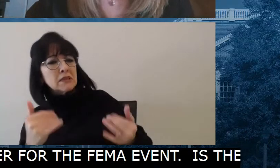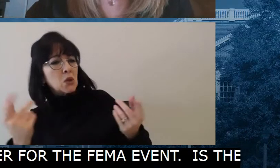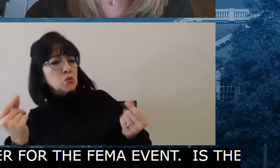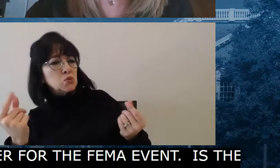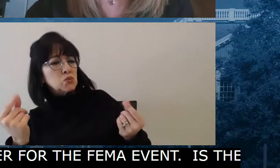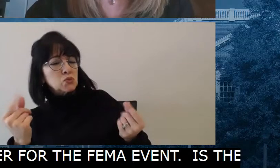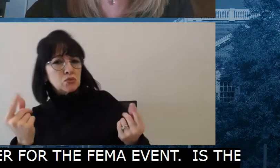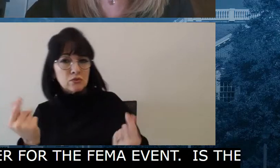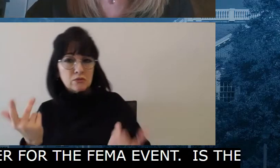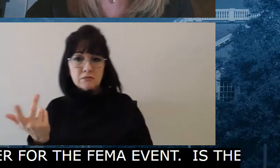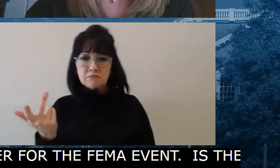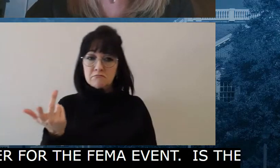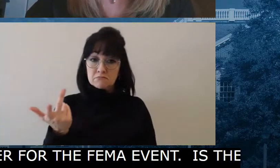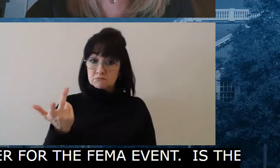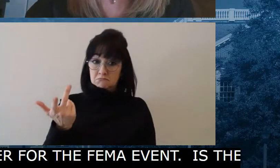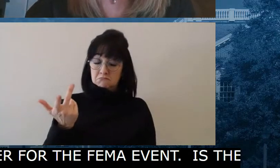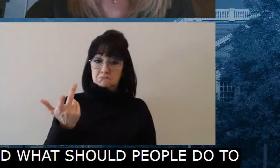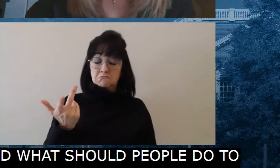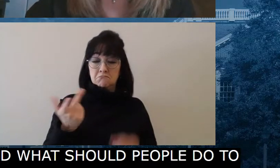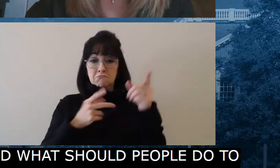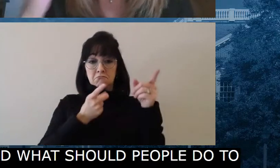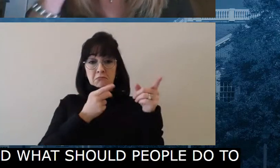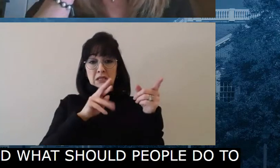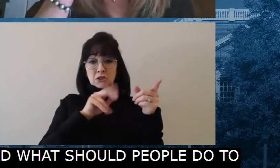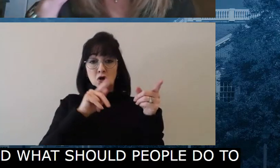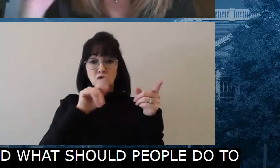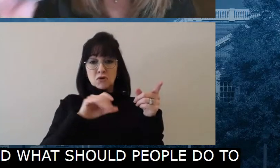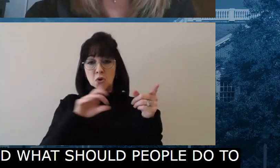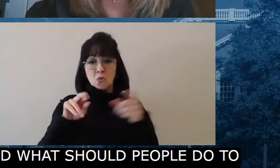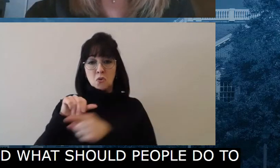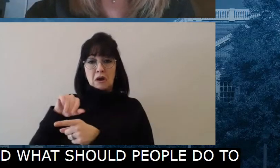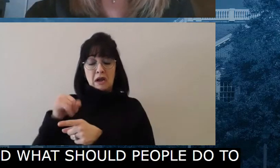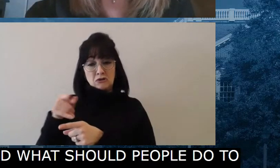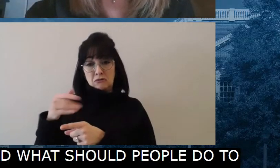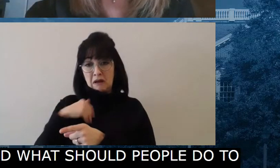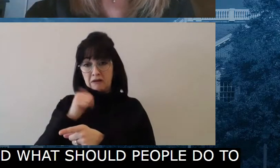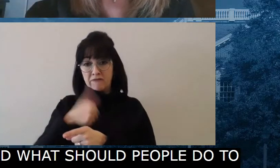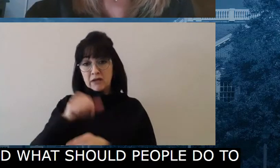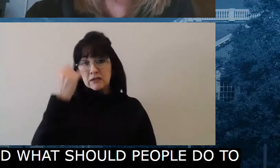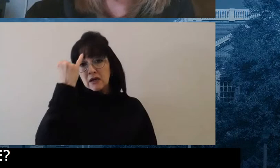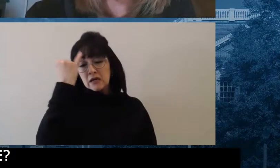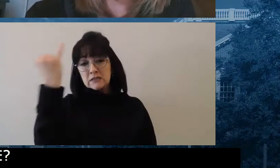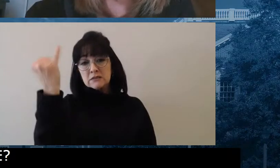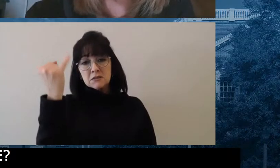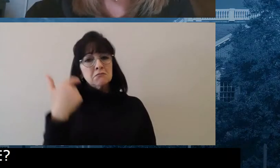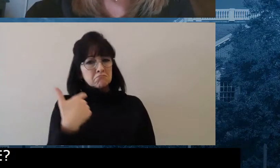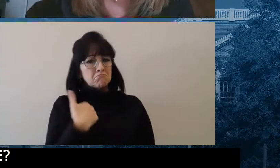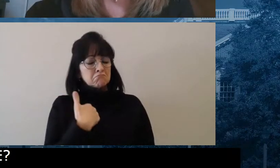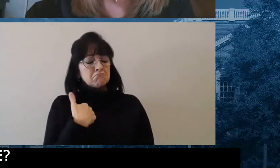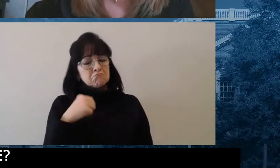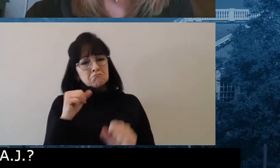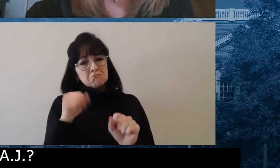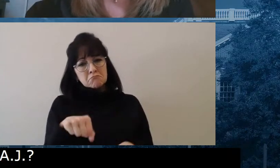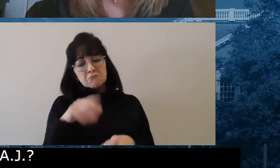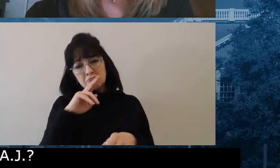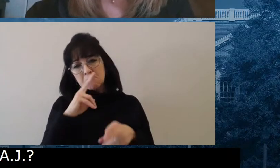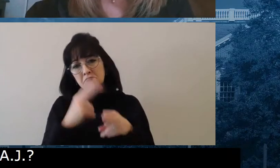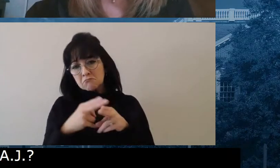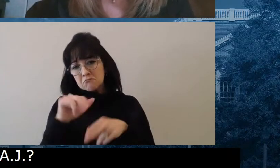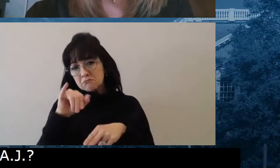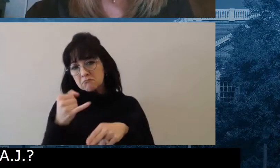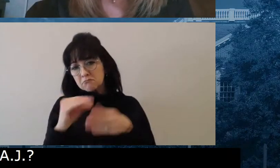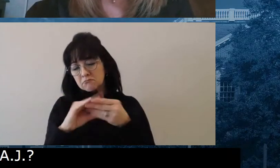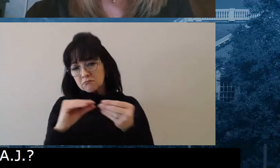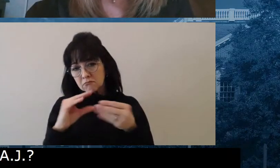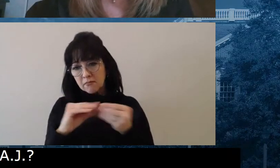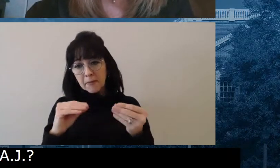Dr. Rattay or AJ, do you have a? Yeah, so I'll talk about that, Tim, and then see if Dr. Rattay has any answer. So, yeah, so